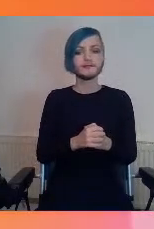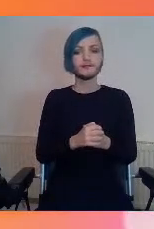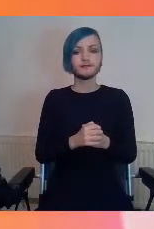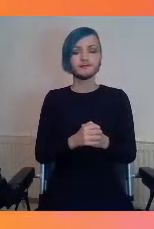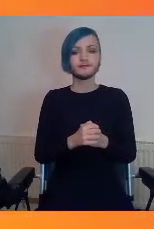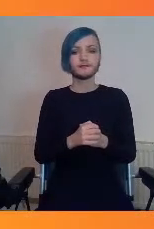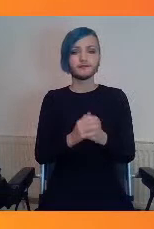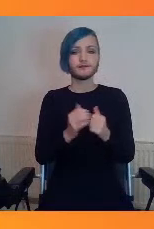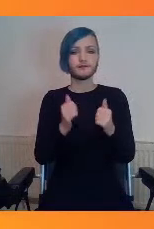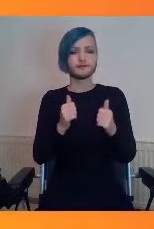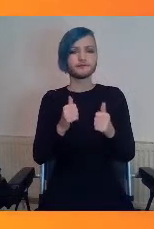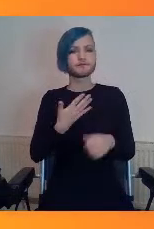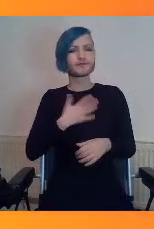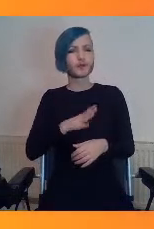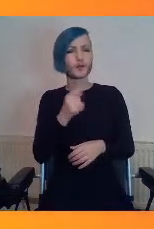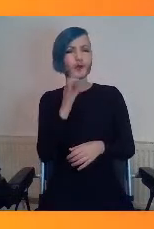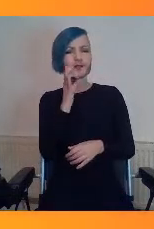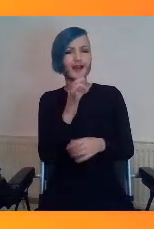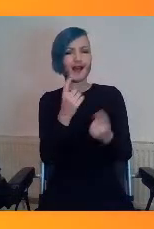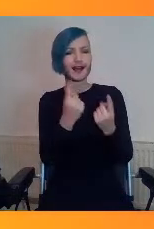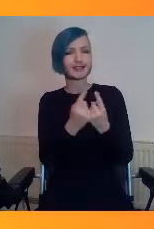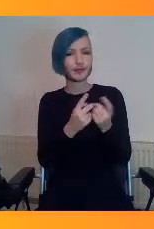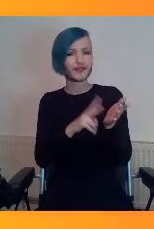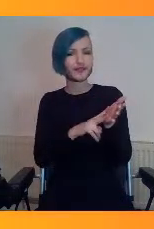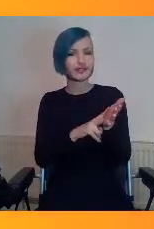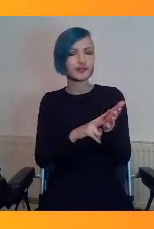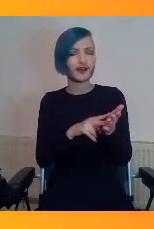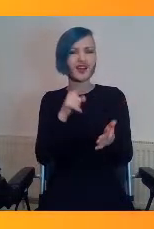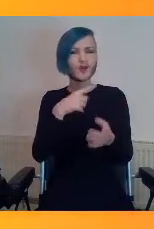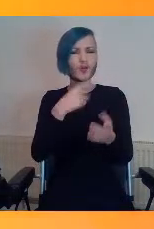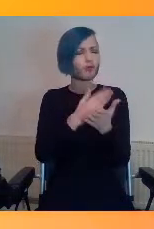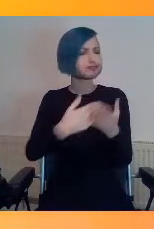you something? How is it you stay so positive?